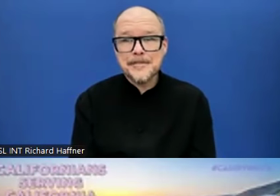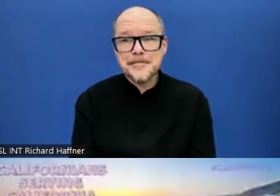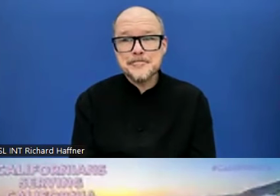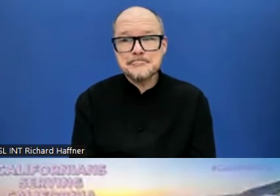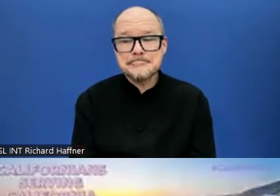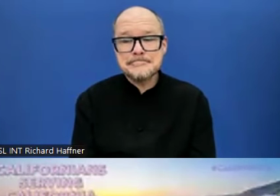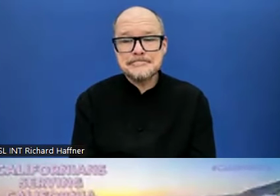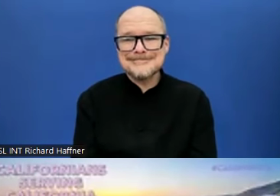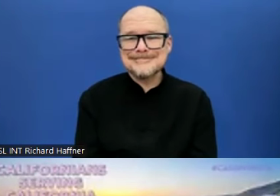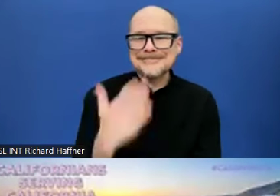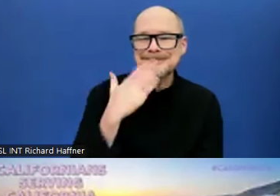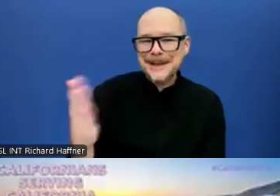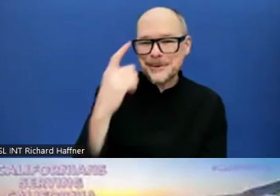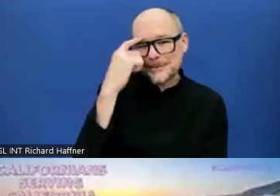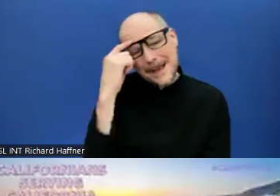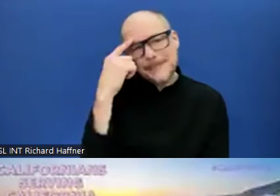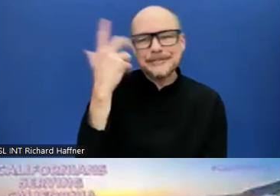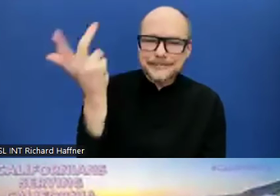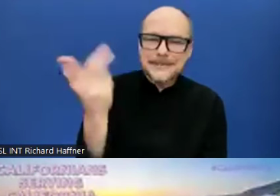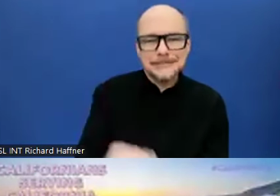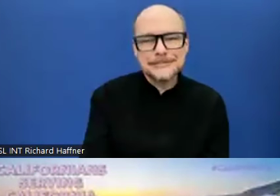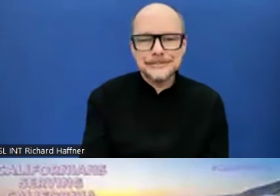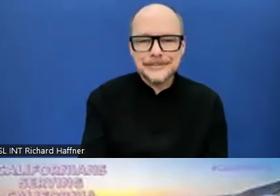Thank you. Maybe